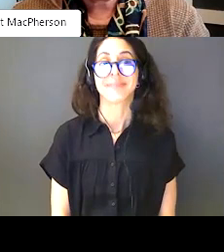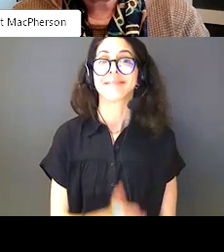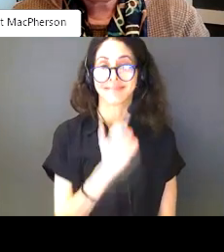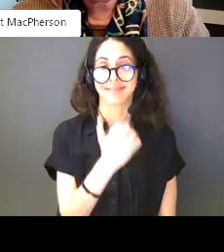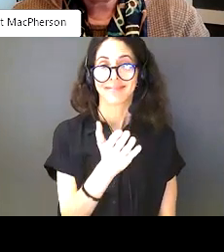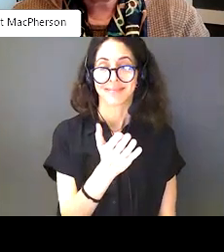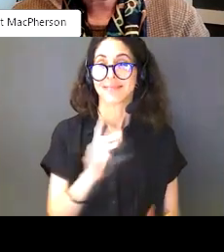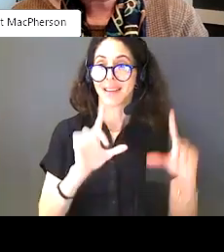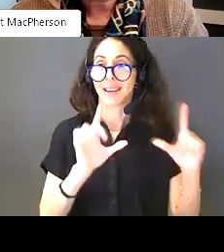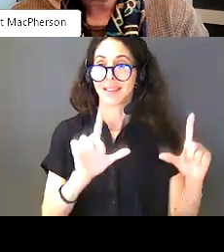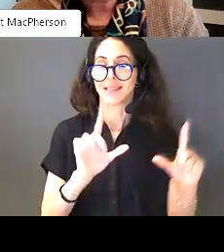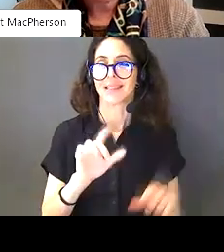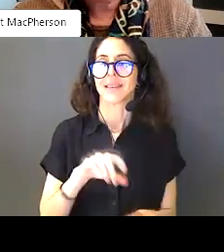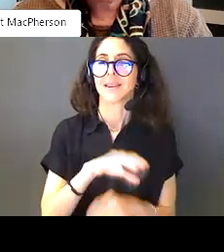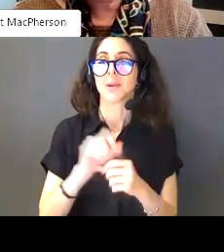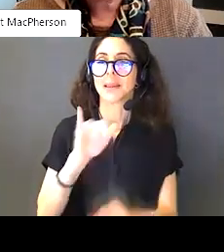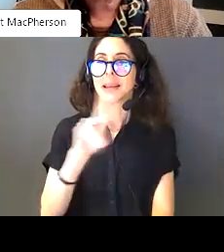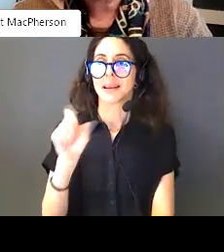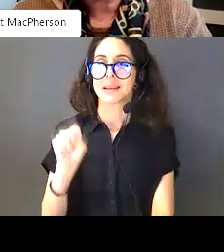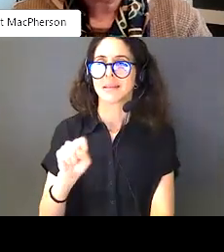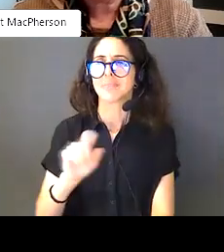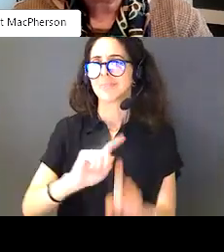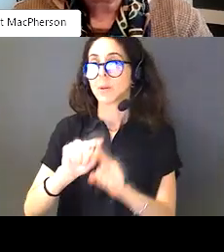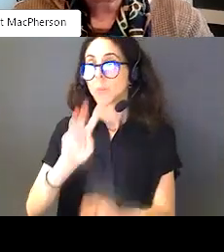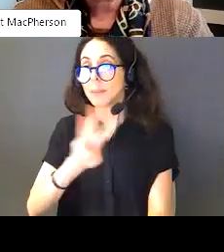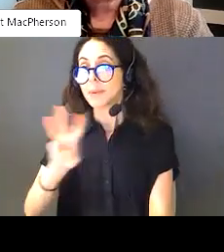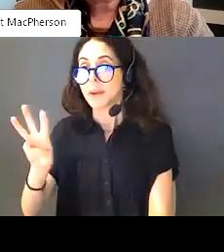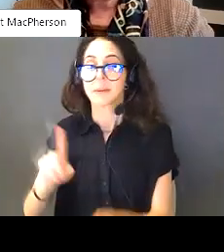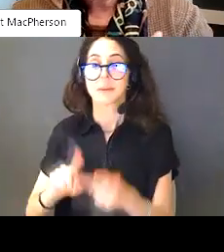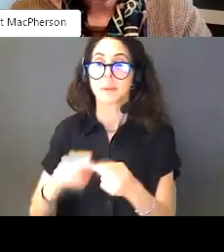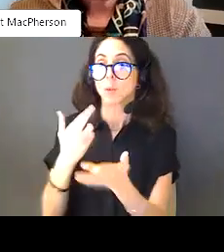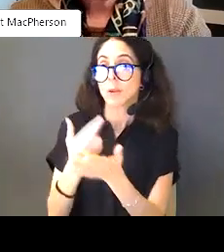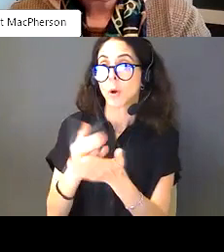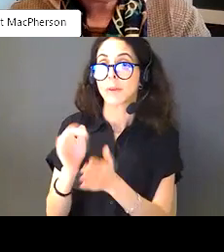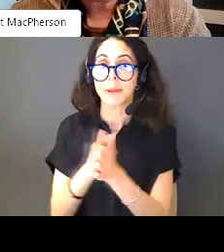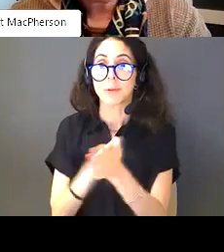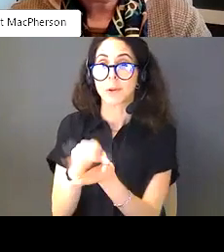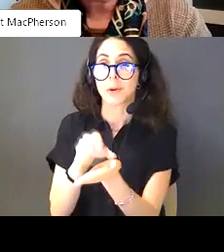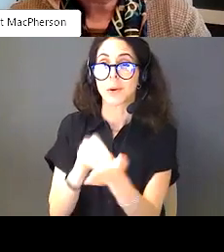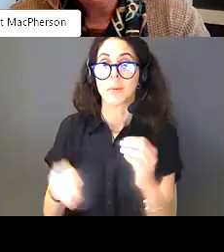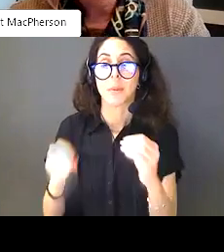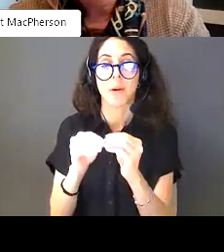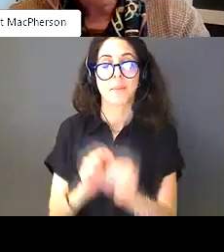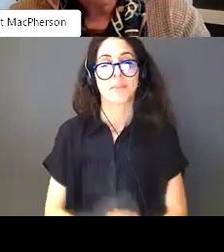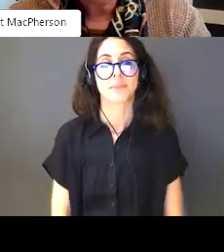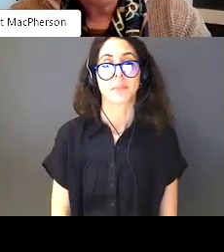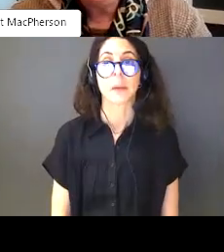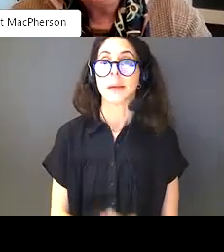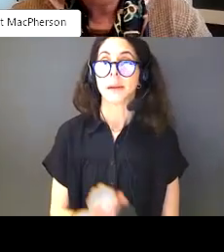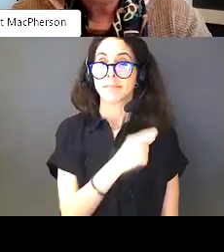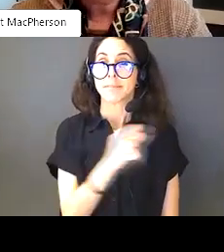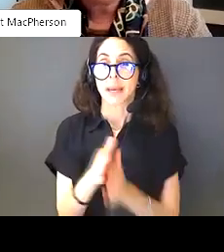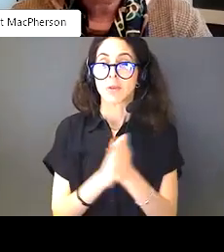to other resources and websites if you want to learn more about them in terms of developing your own